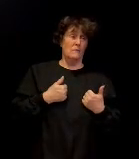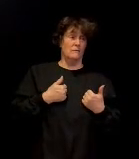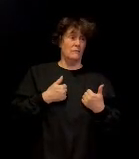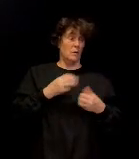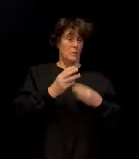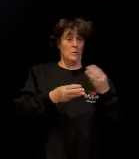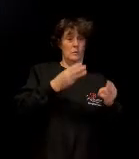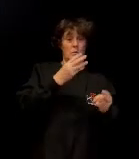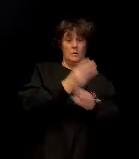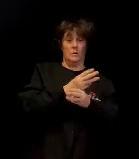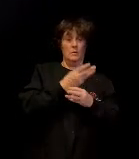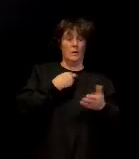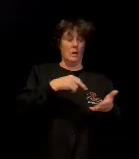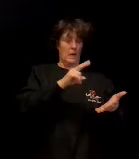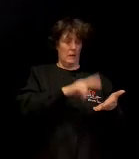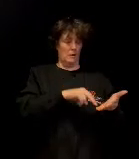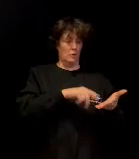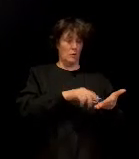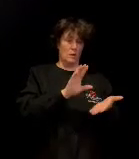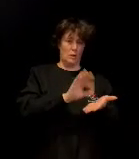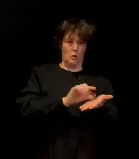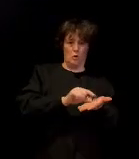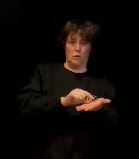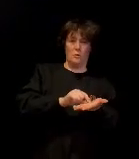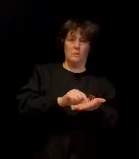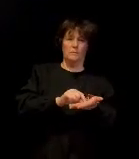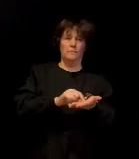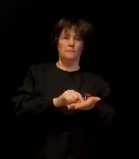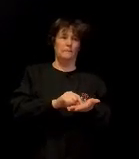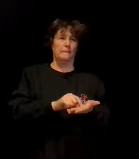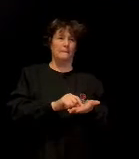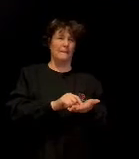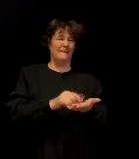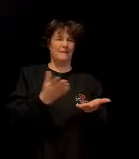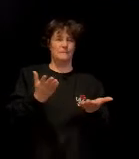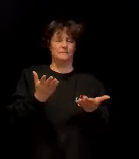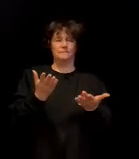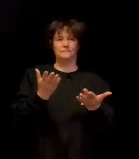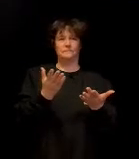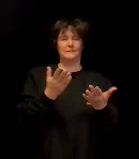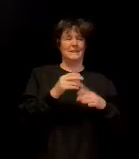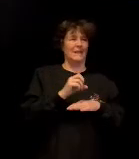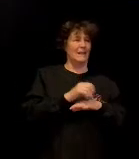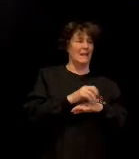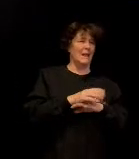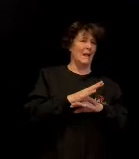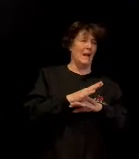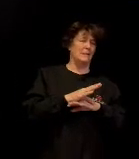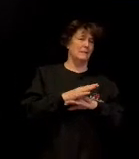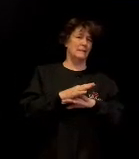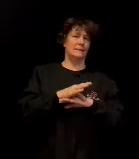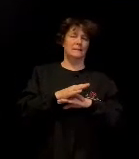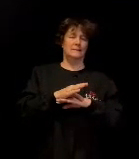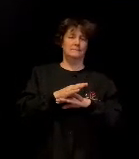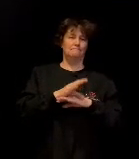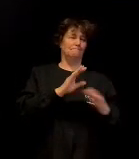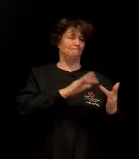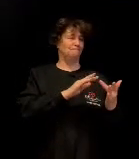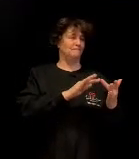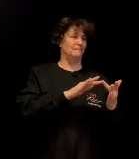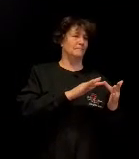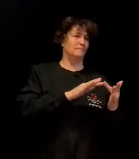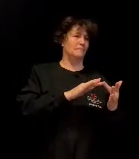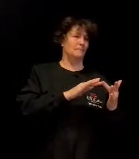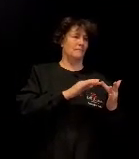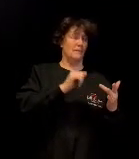today. I was reading an article the other day talking about, it was a counseling website, and this guy was talking about